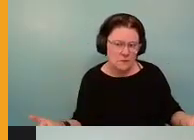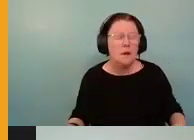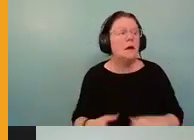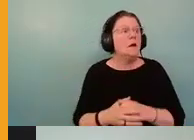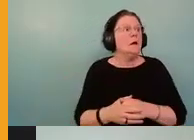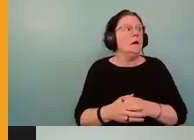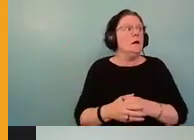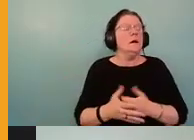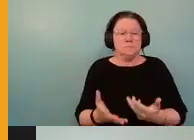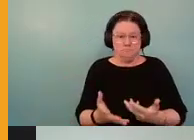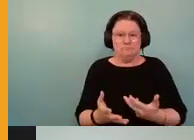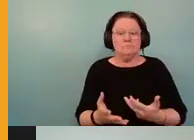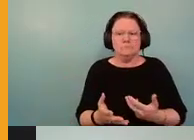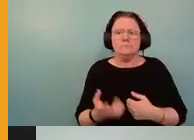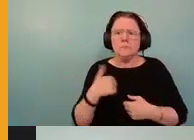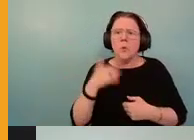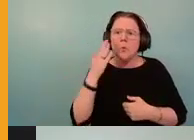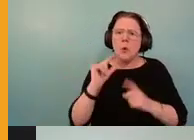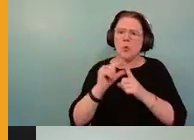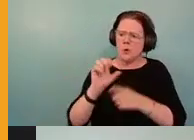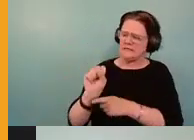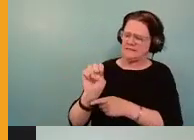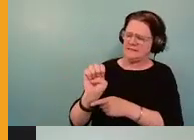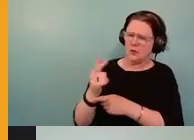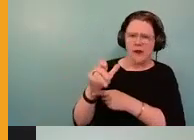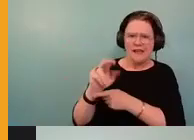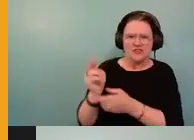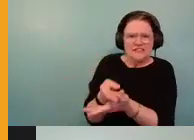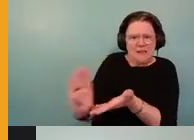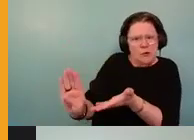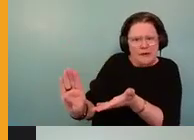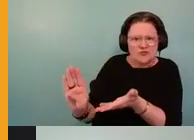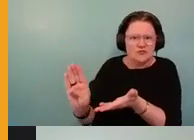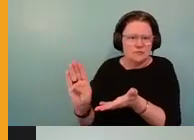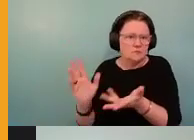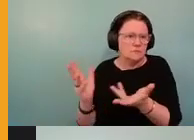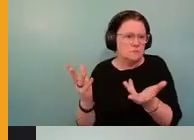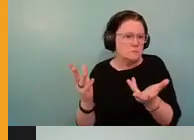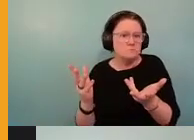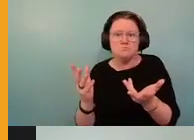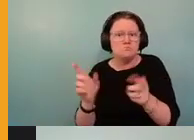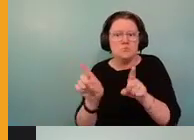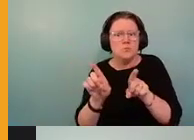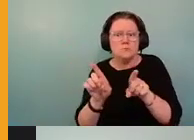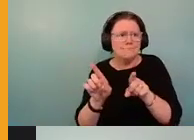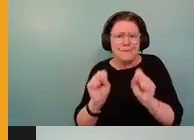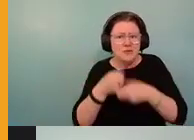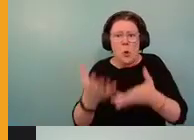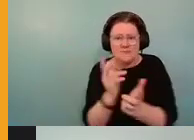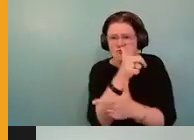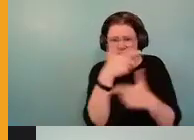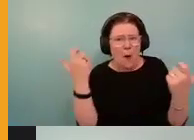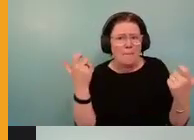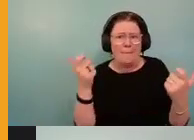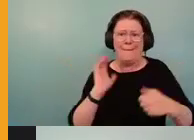like? So we know what the word segregation is. It's used in a lot of different forms of trauma and